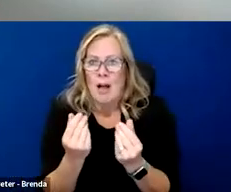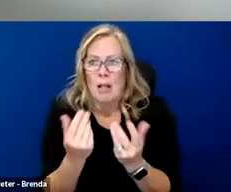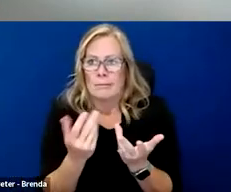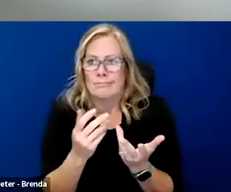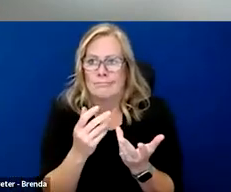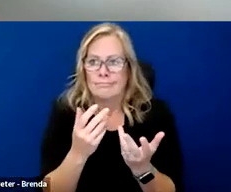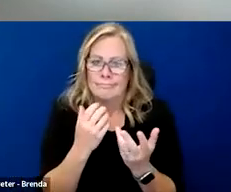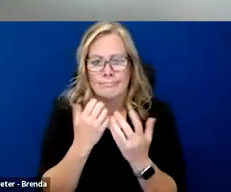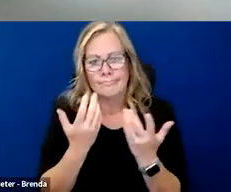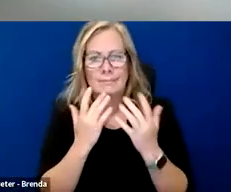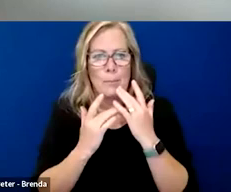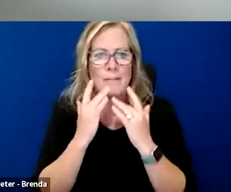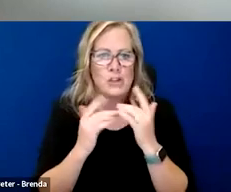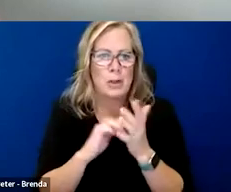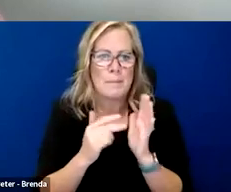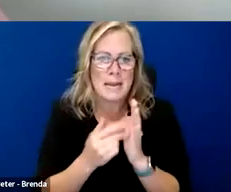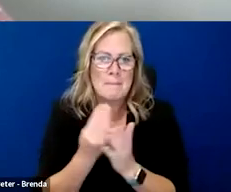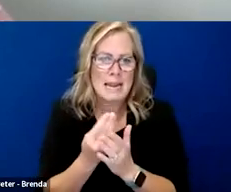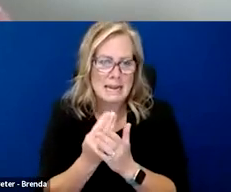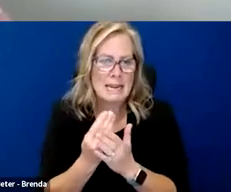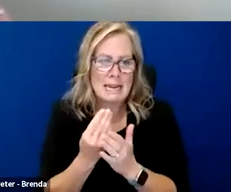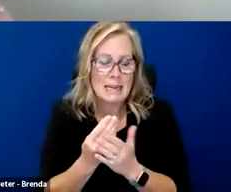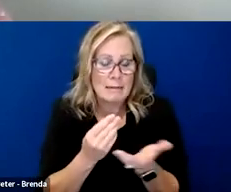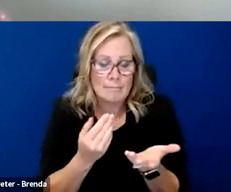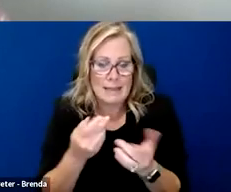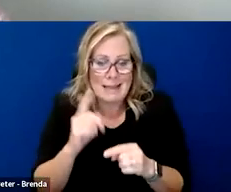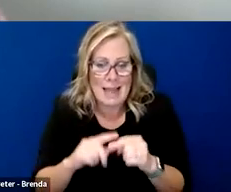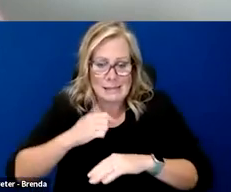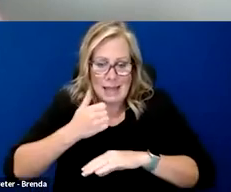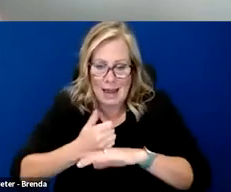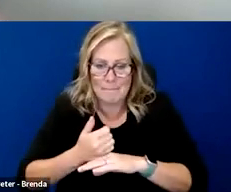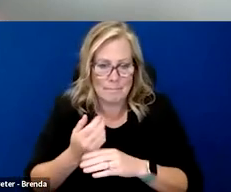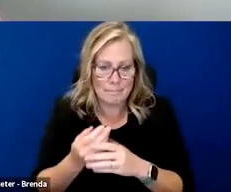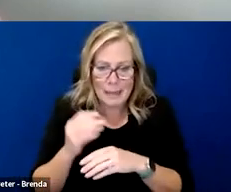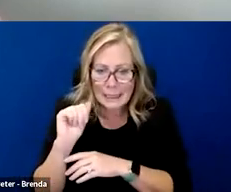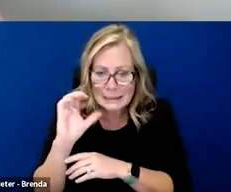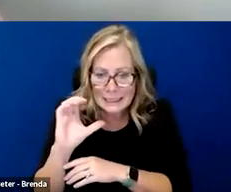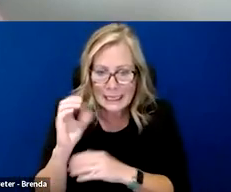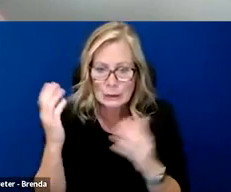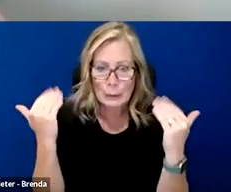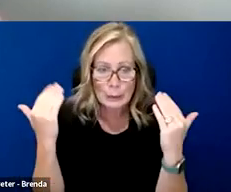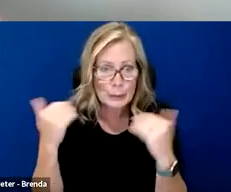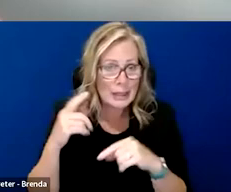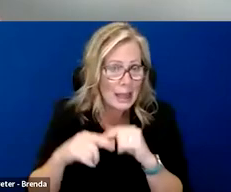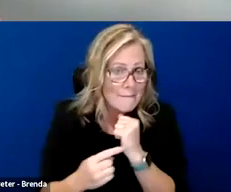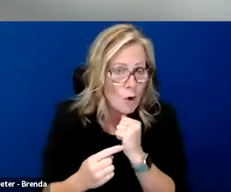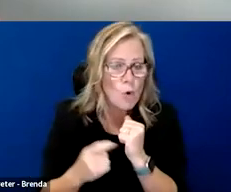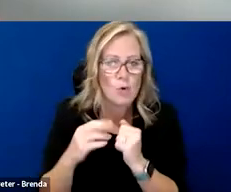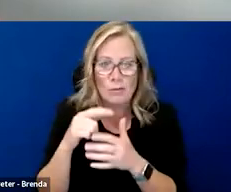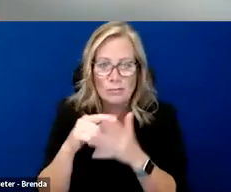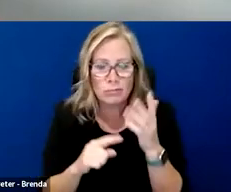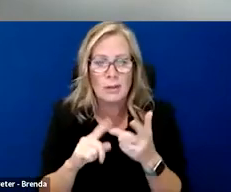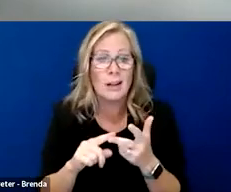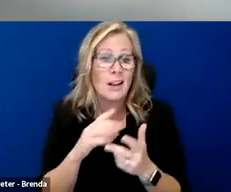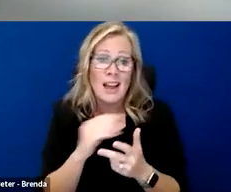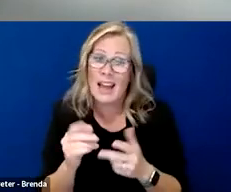having or not having the financial means to create a cool space with air conditioning, most specifically, and marginal housing all seem to be risk